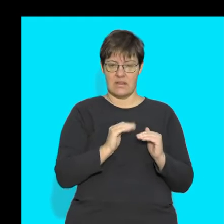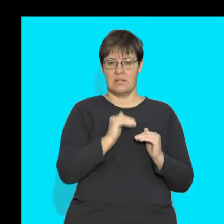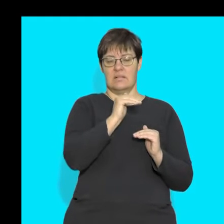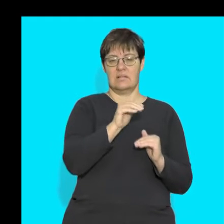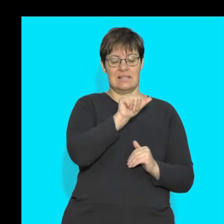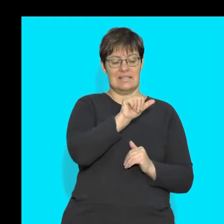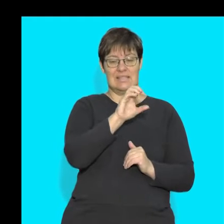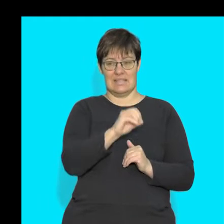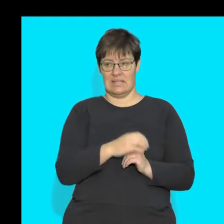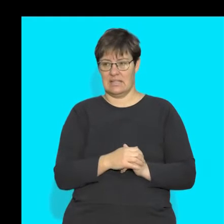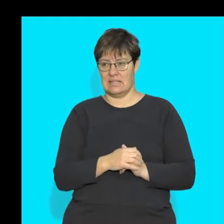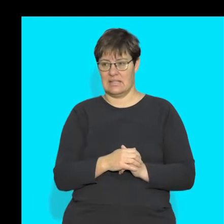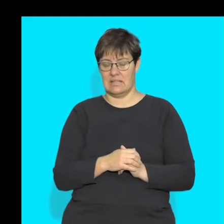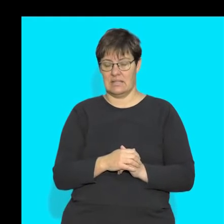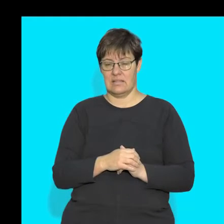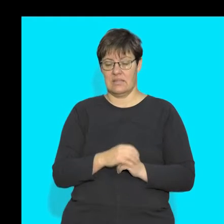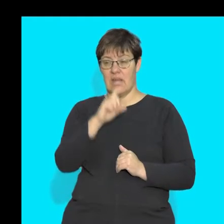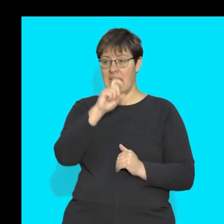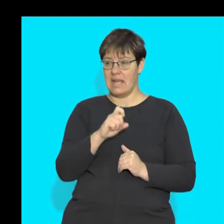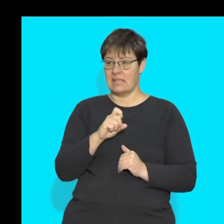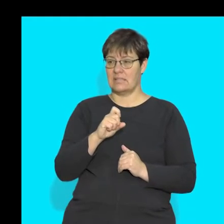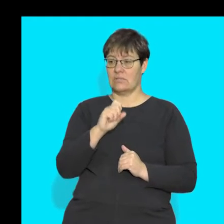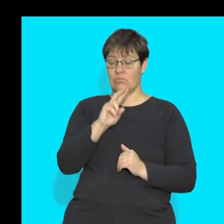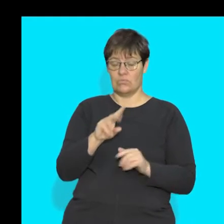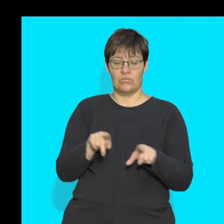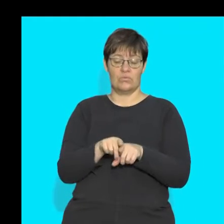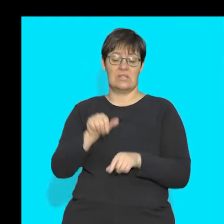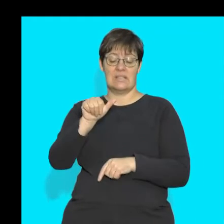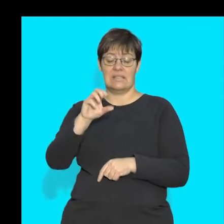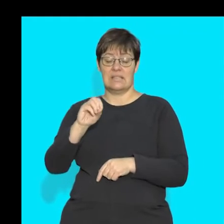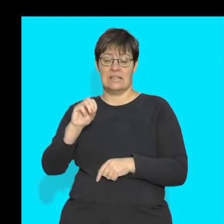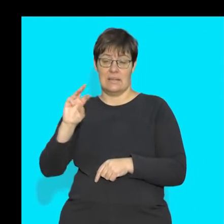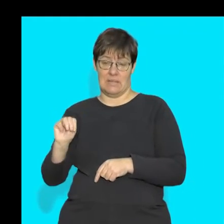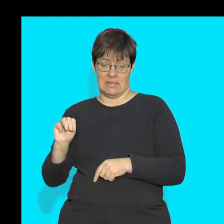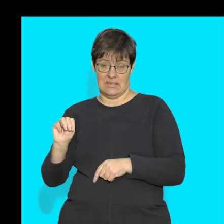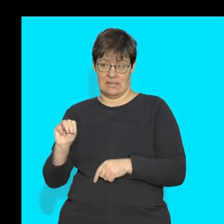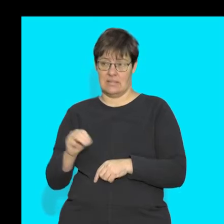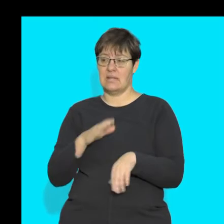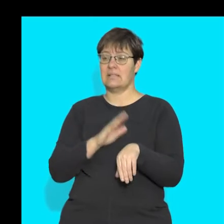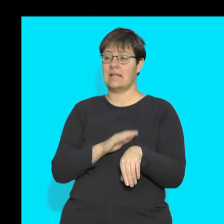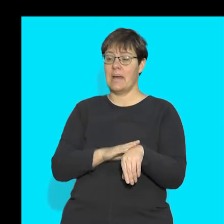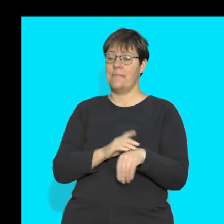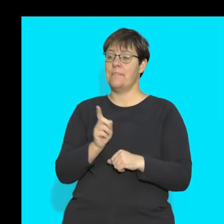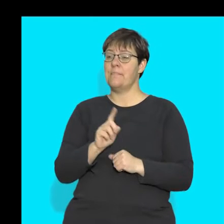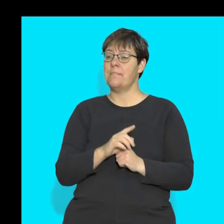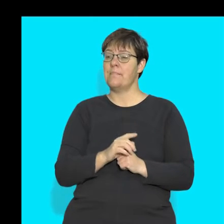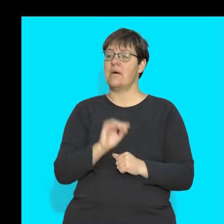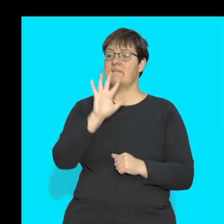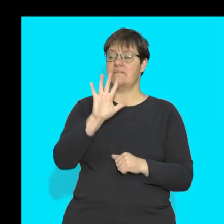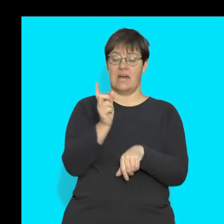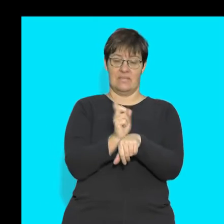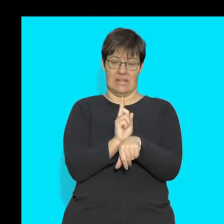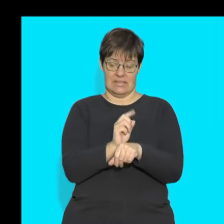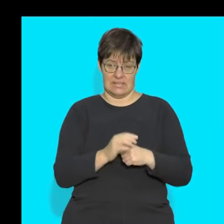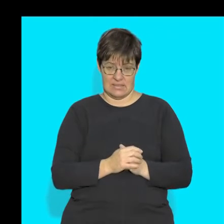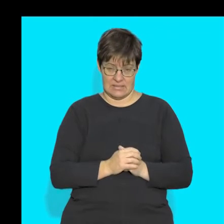that's 60 meters, and my time is 5